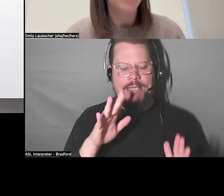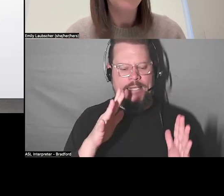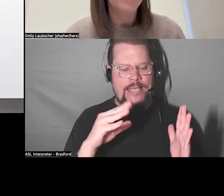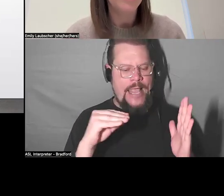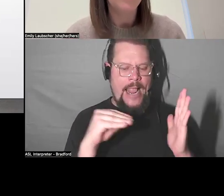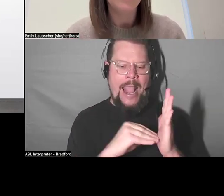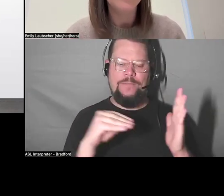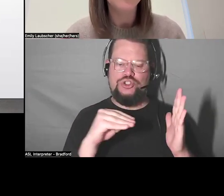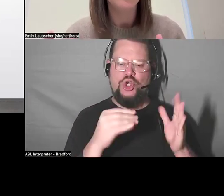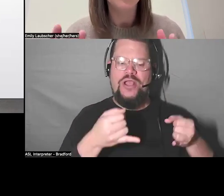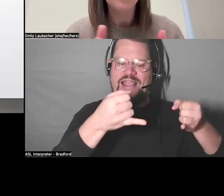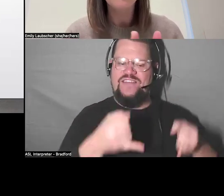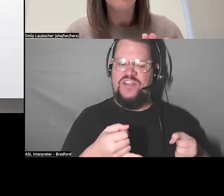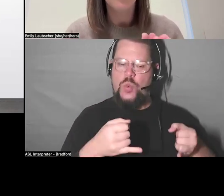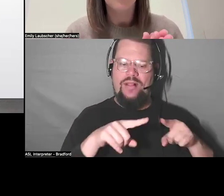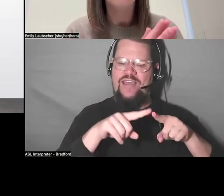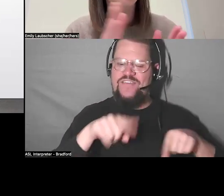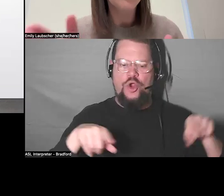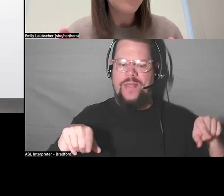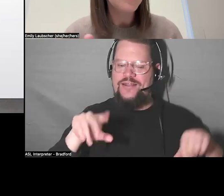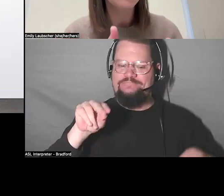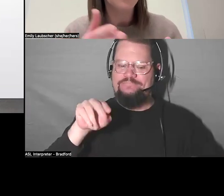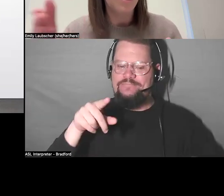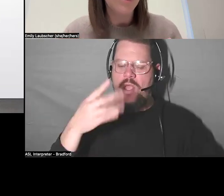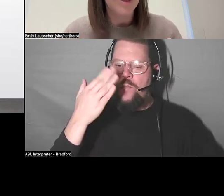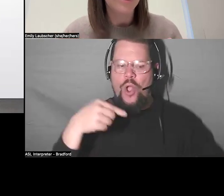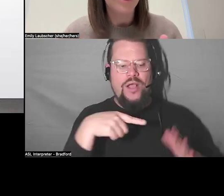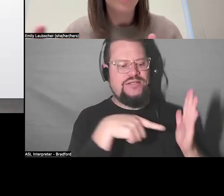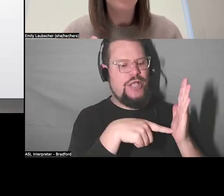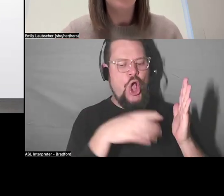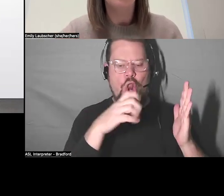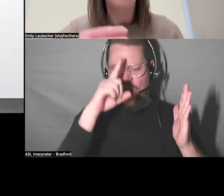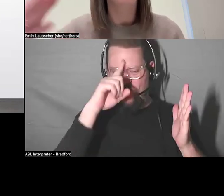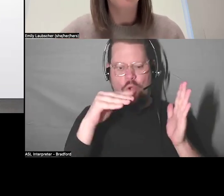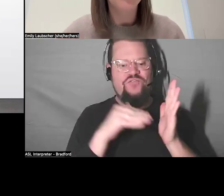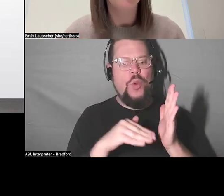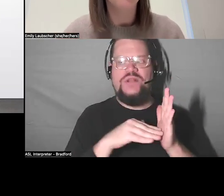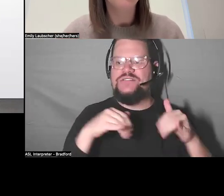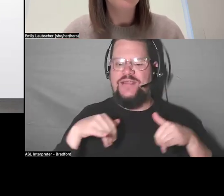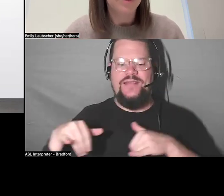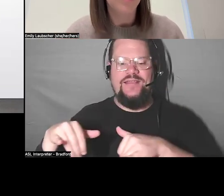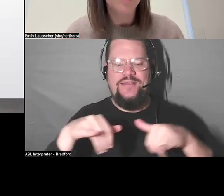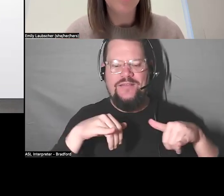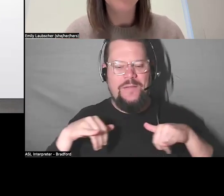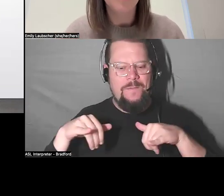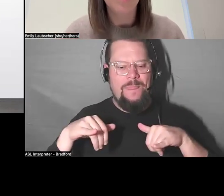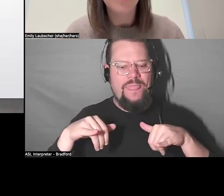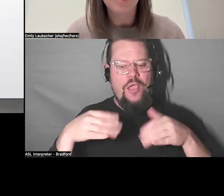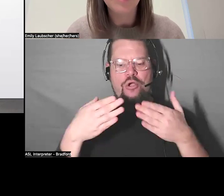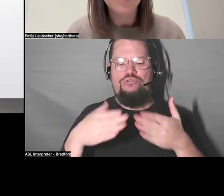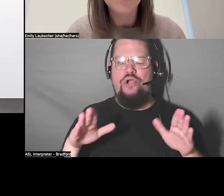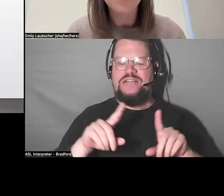individual variability because it's looking for frequency and commonality across multiple language samples